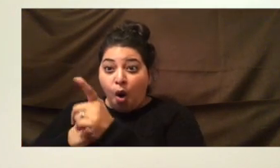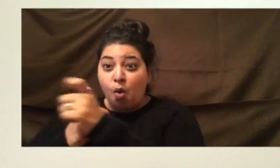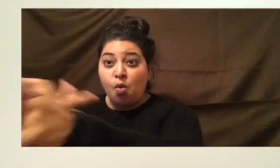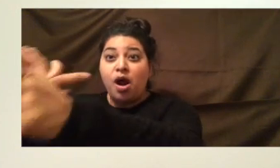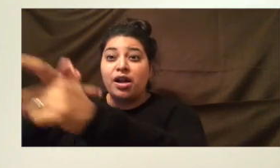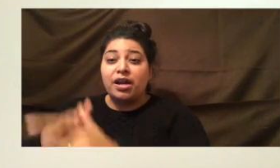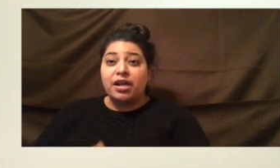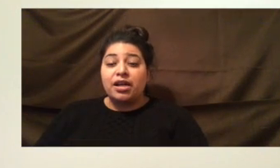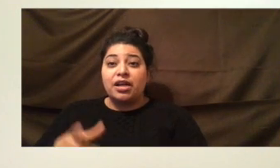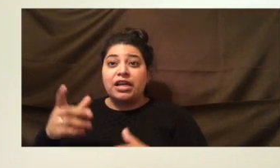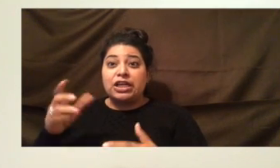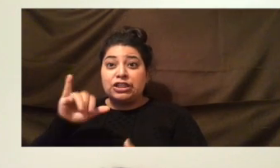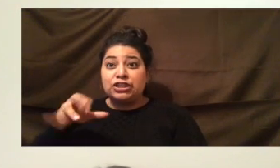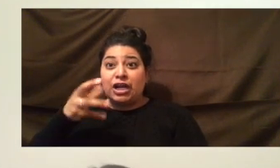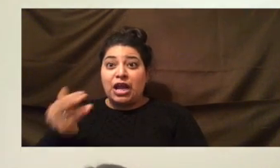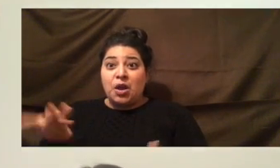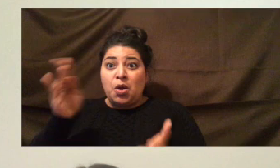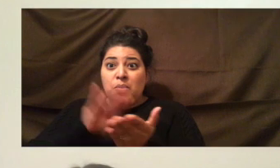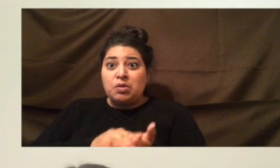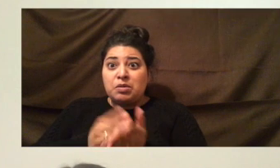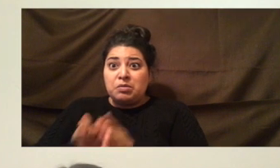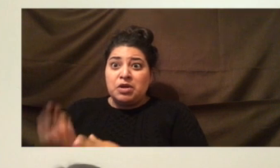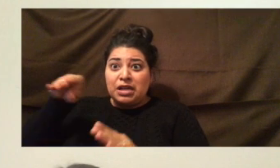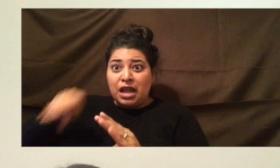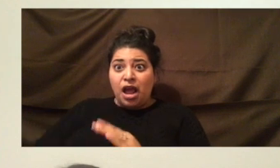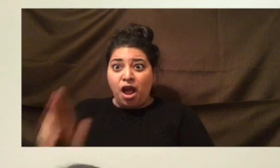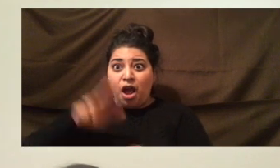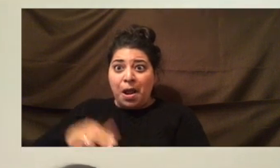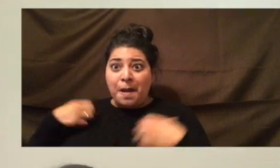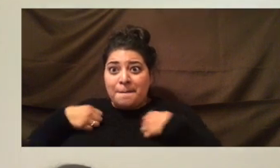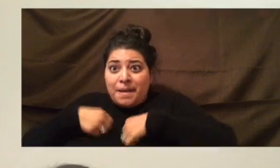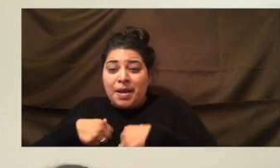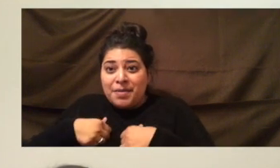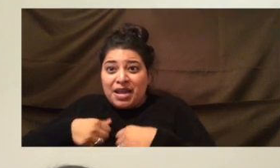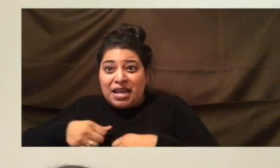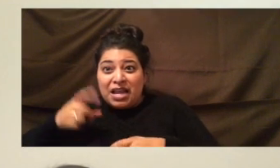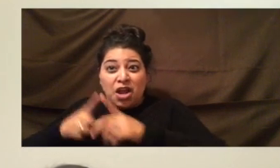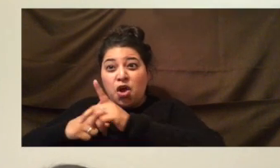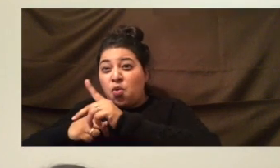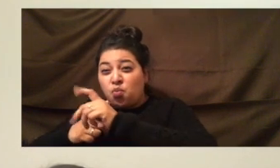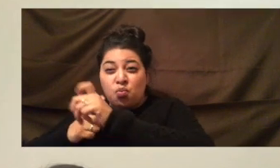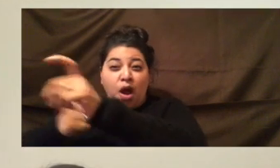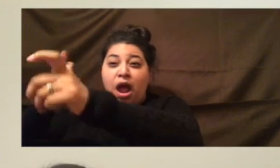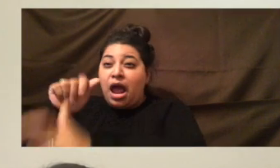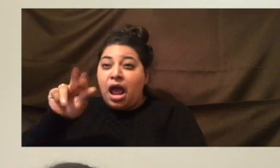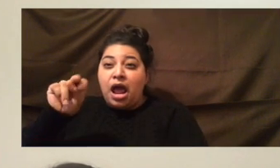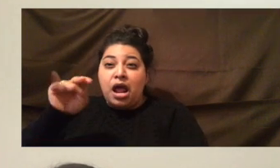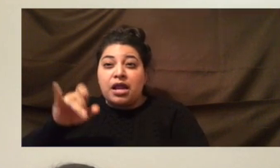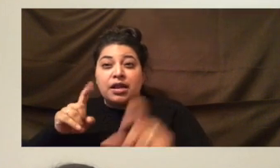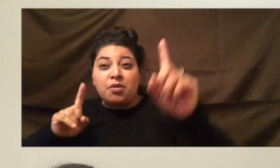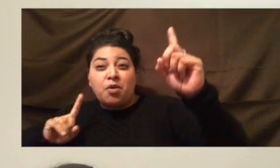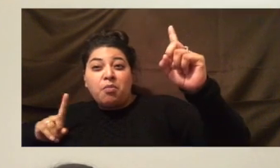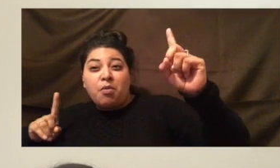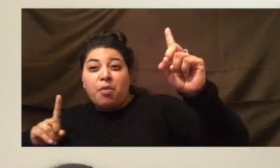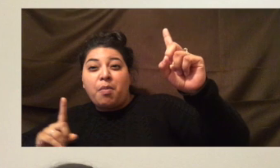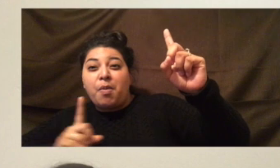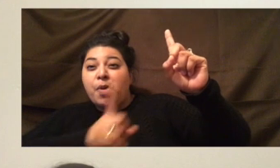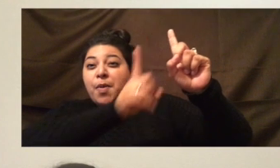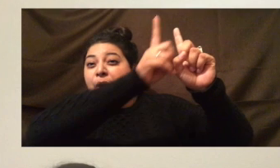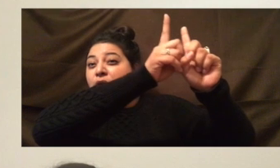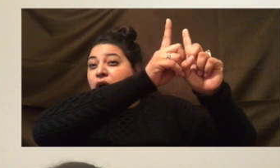something. Jack put the book down on top of his pack. He hurried to Annie.